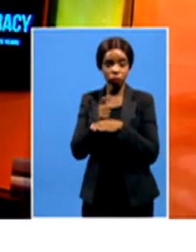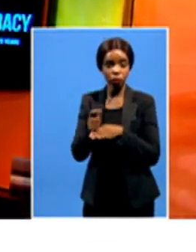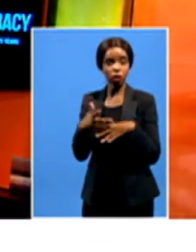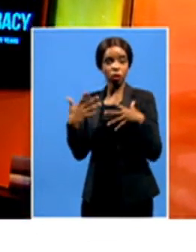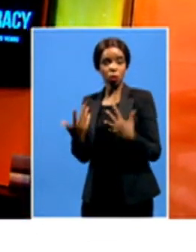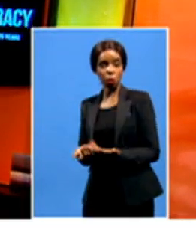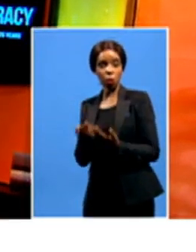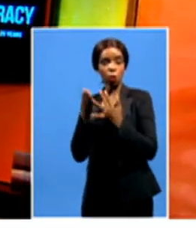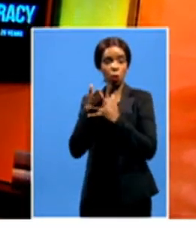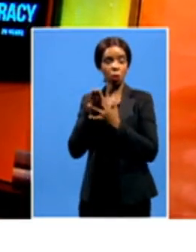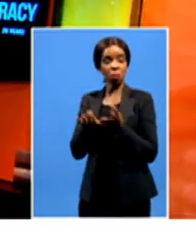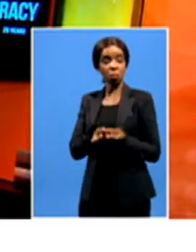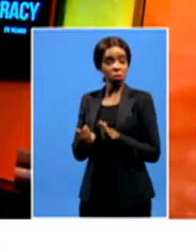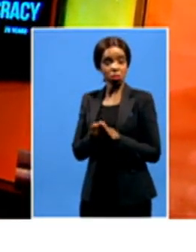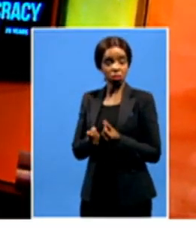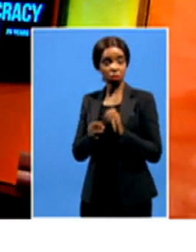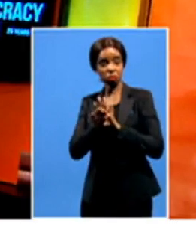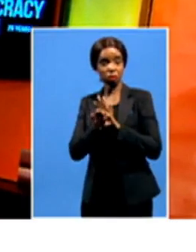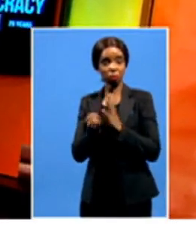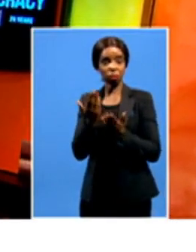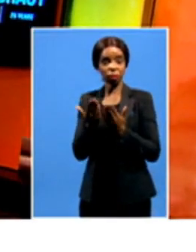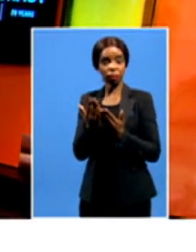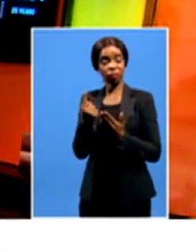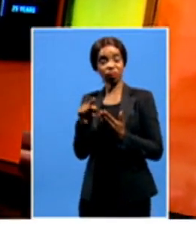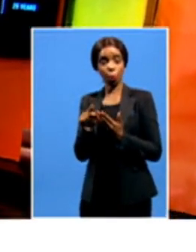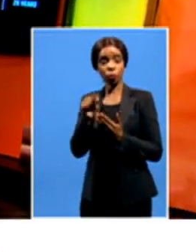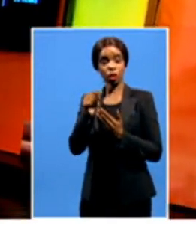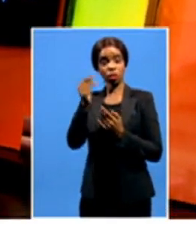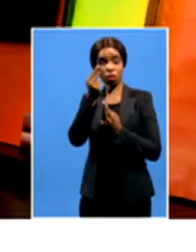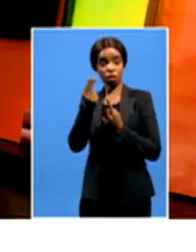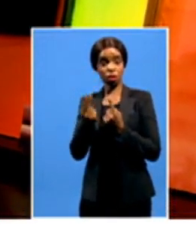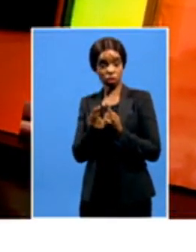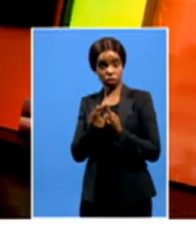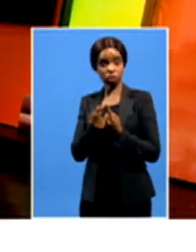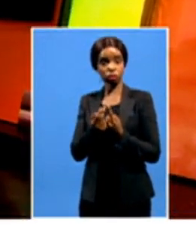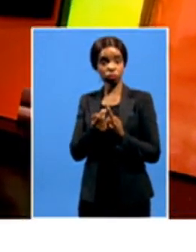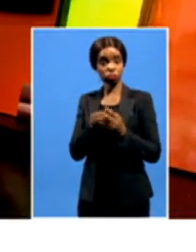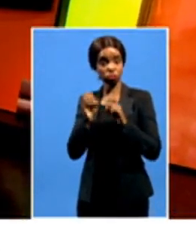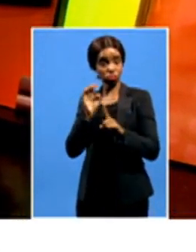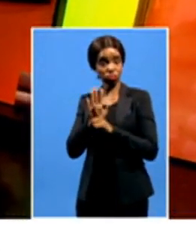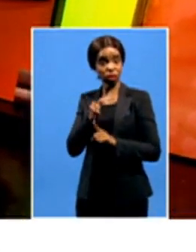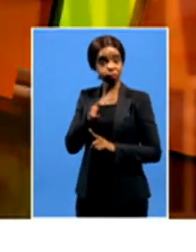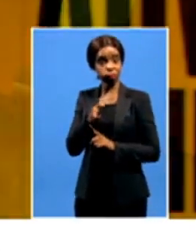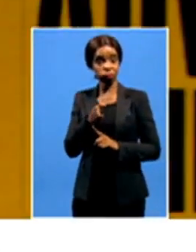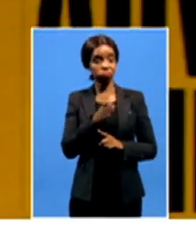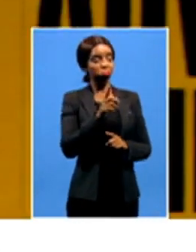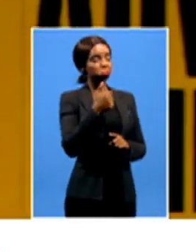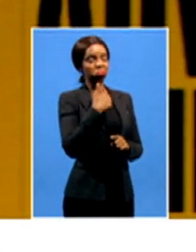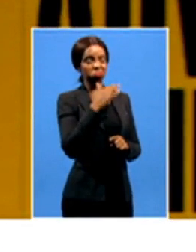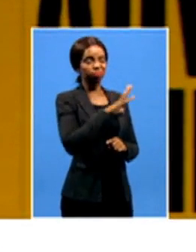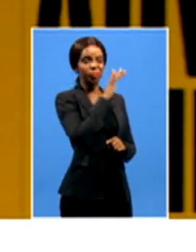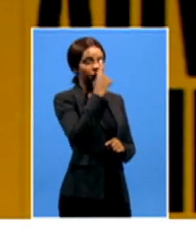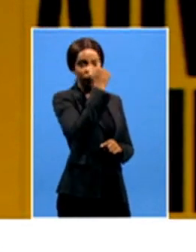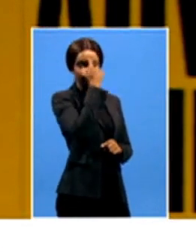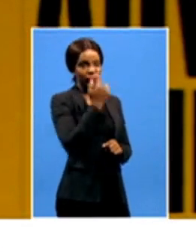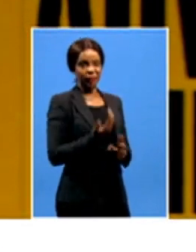access to materials, for example, if they're a fine artist? Is the exposure there? I don't think so, but I